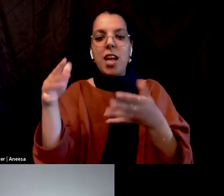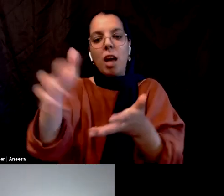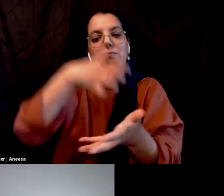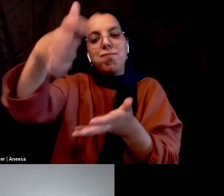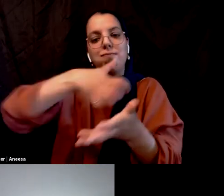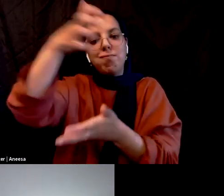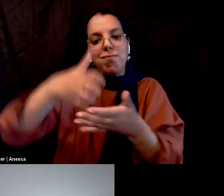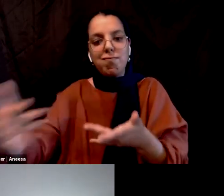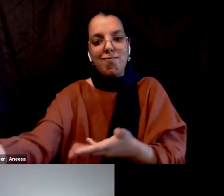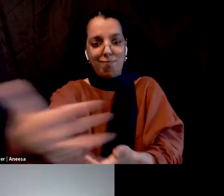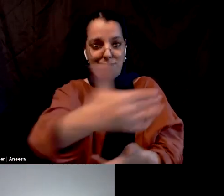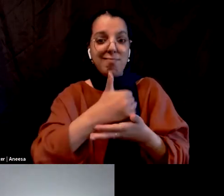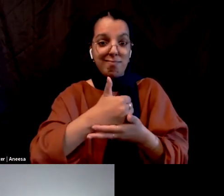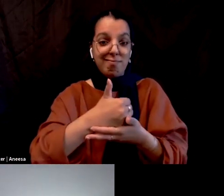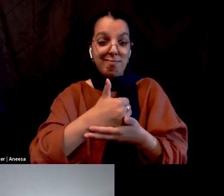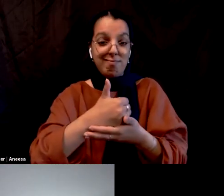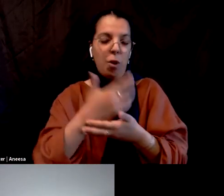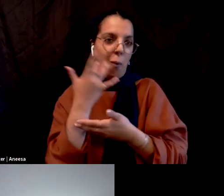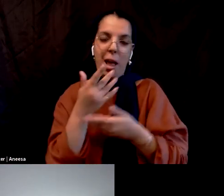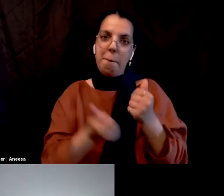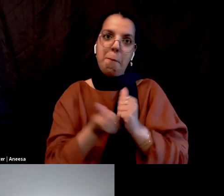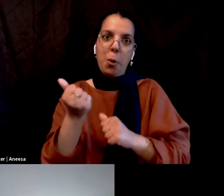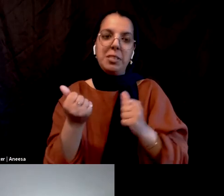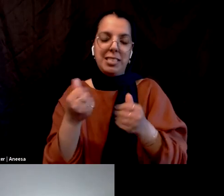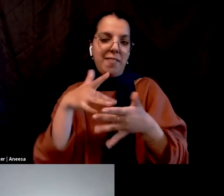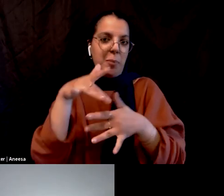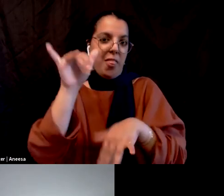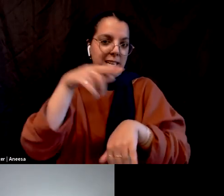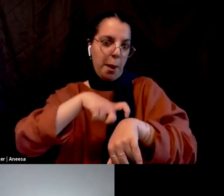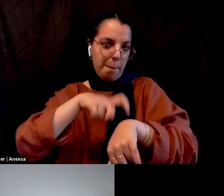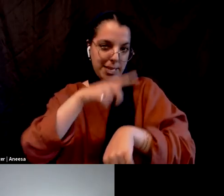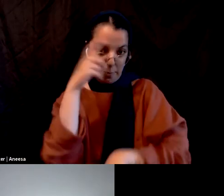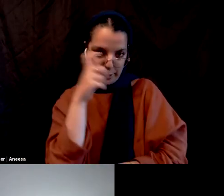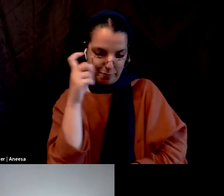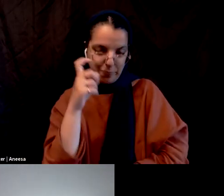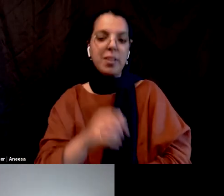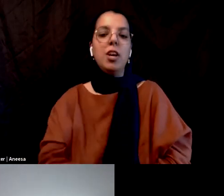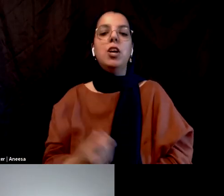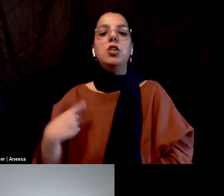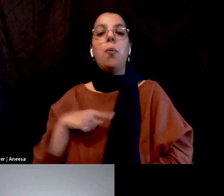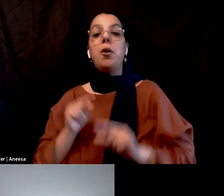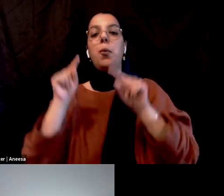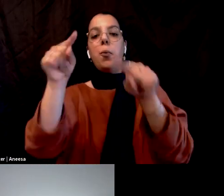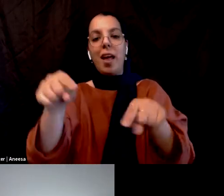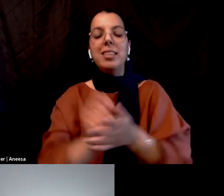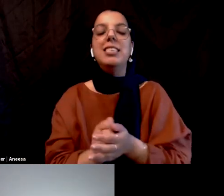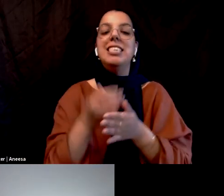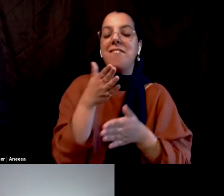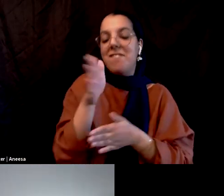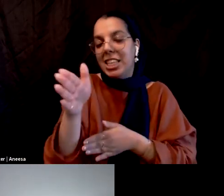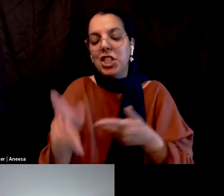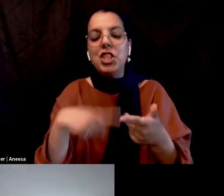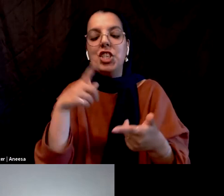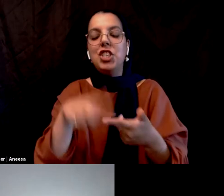bounty. So our people ended up at Scugog and hunted, fished, trapped in that area, gathered